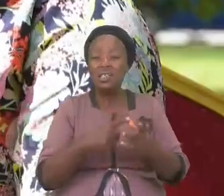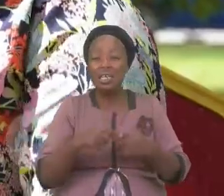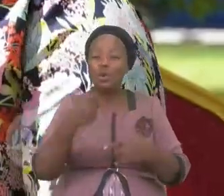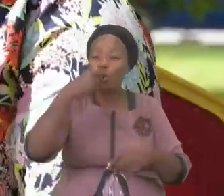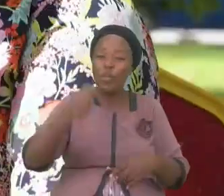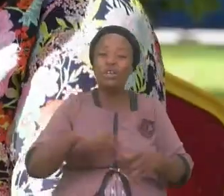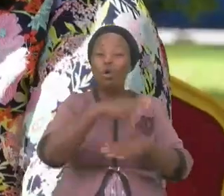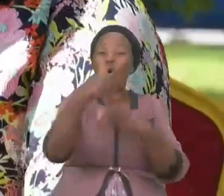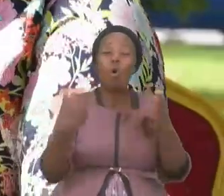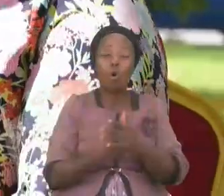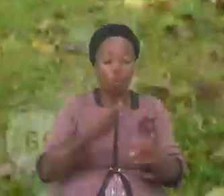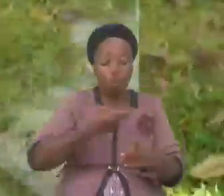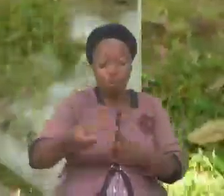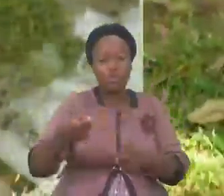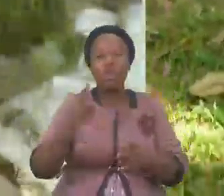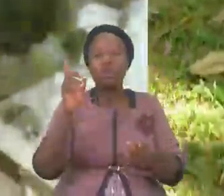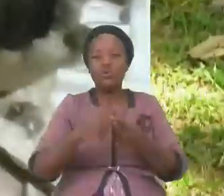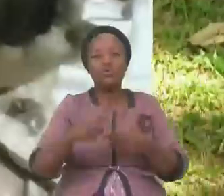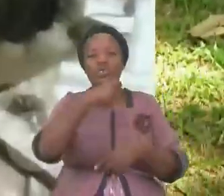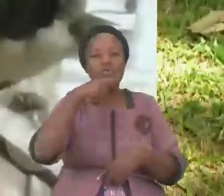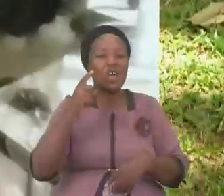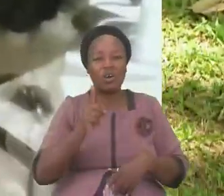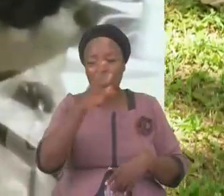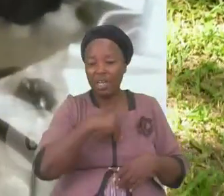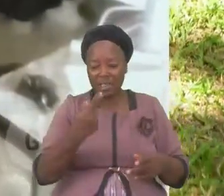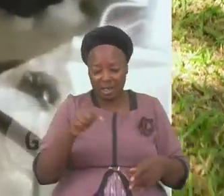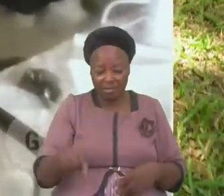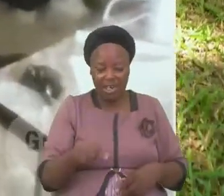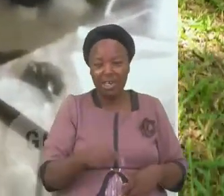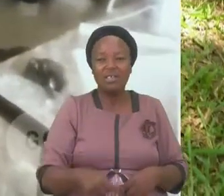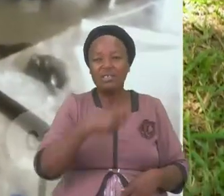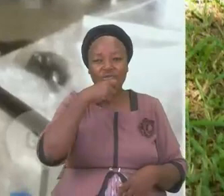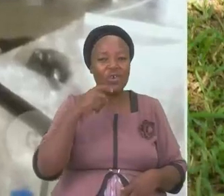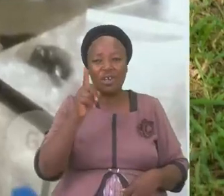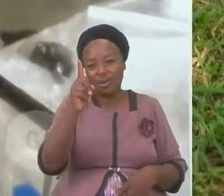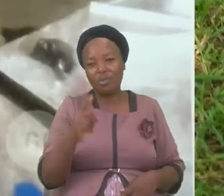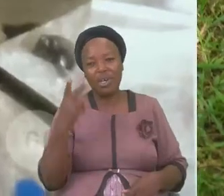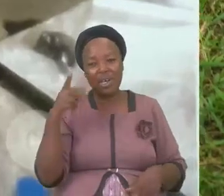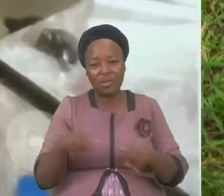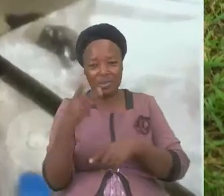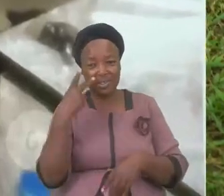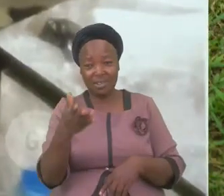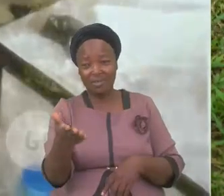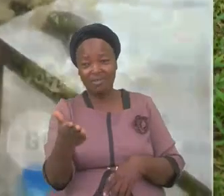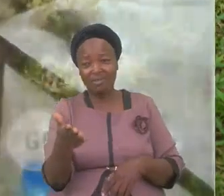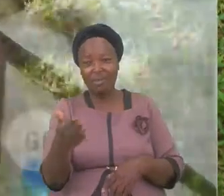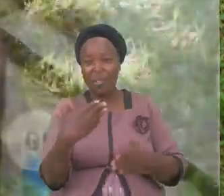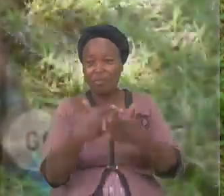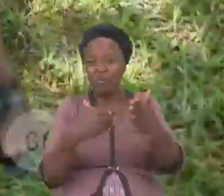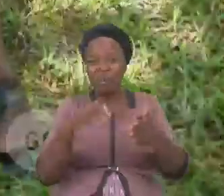As you can see, before I cannot wear slippers, I'm moving up. moving with empty leg, but